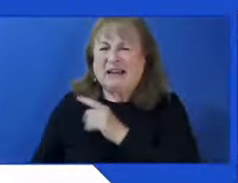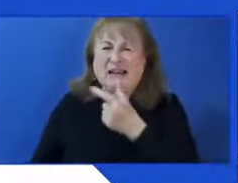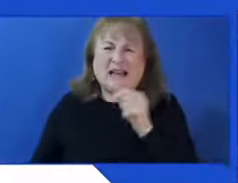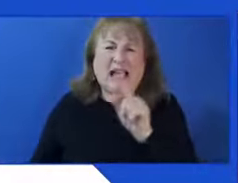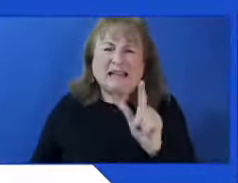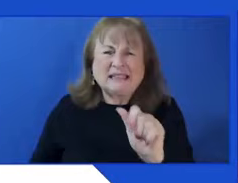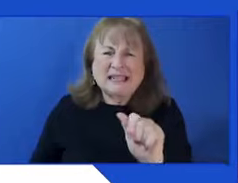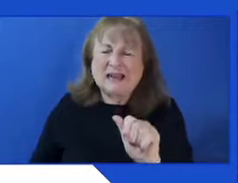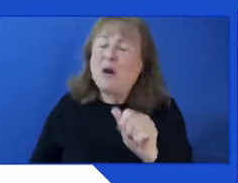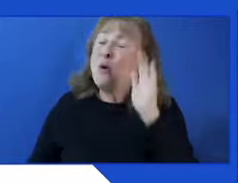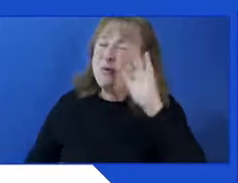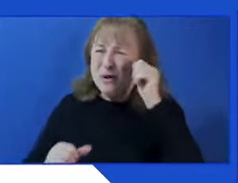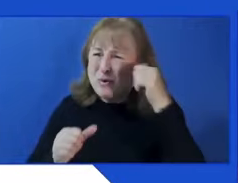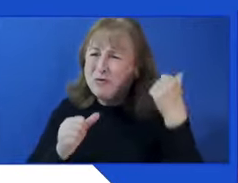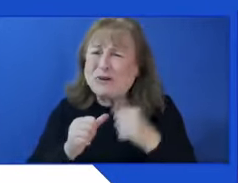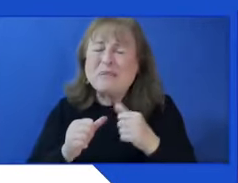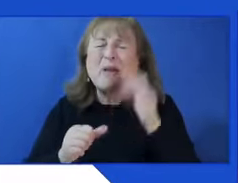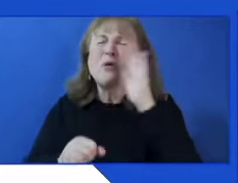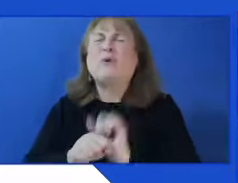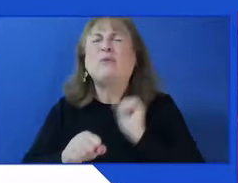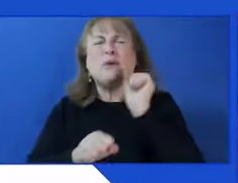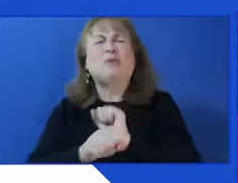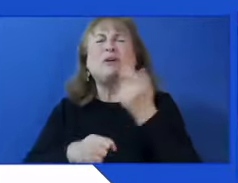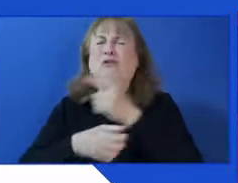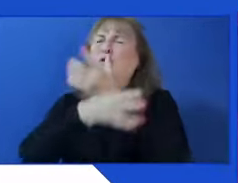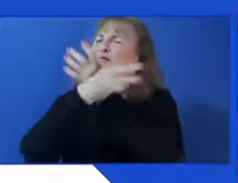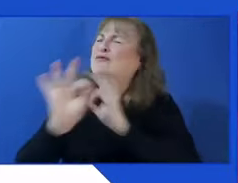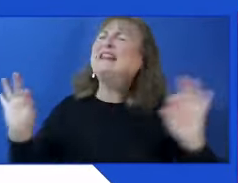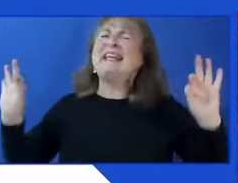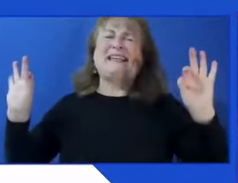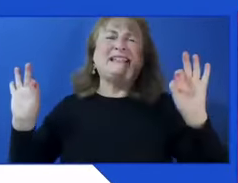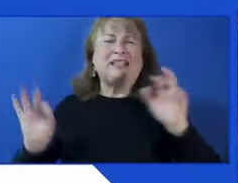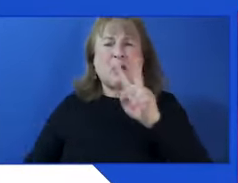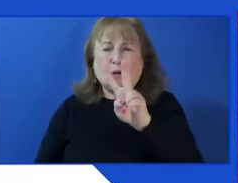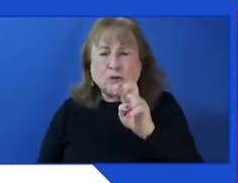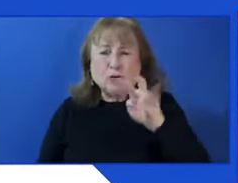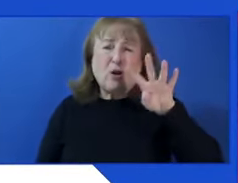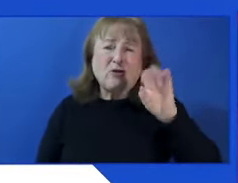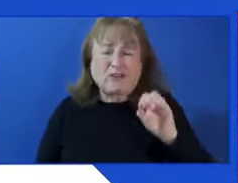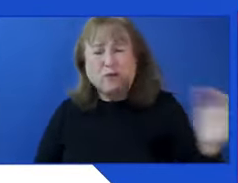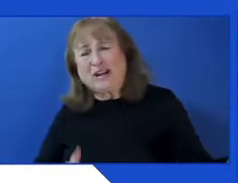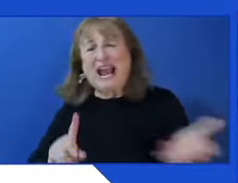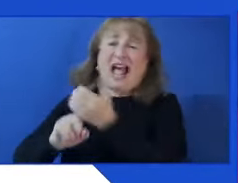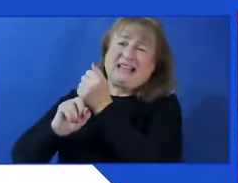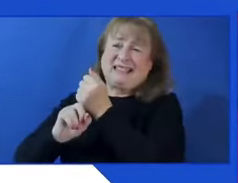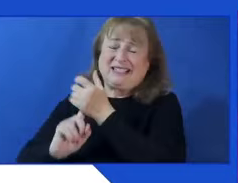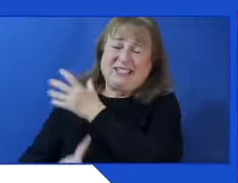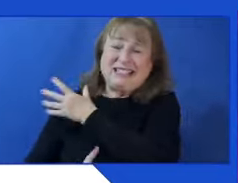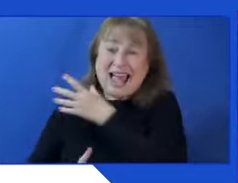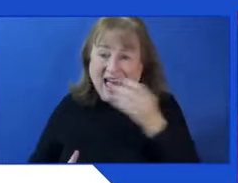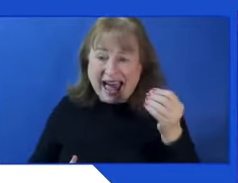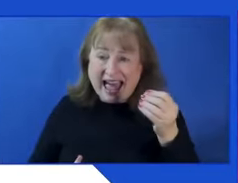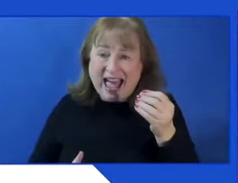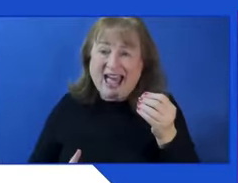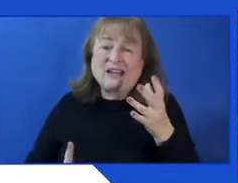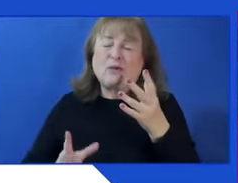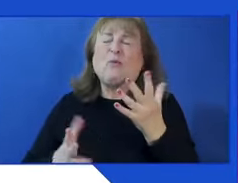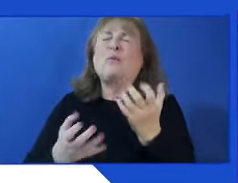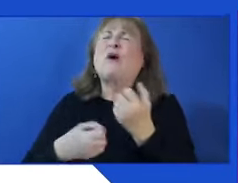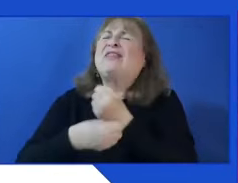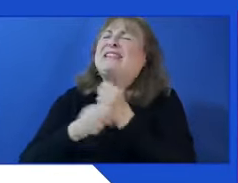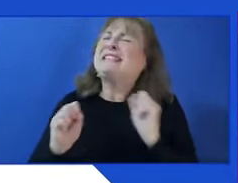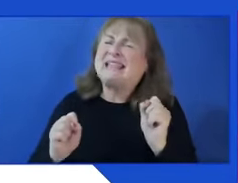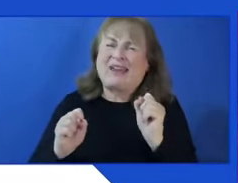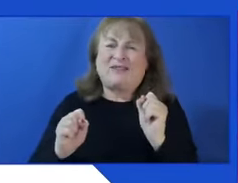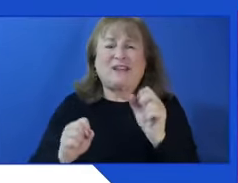We will remember and work for the release of the 240 hostages, as well as for the safety of